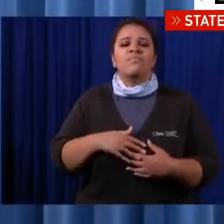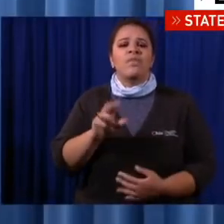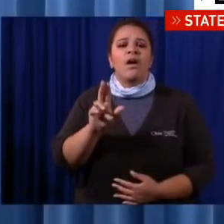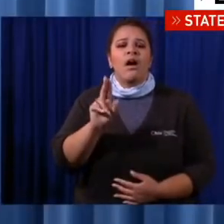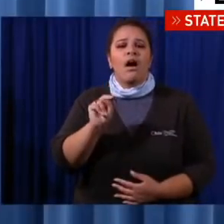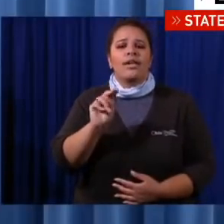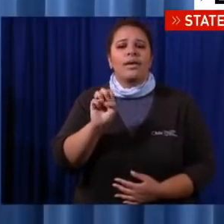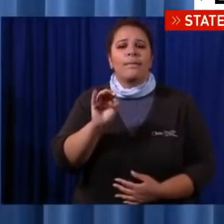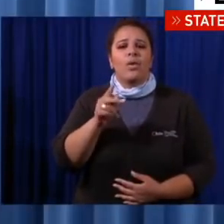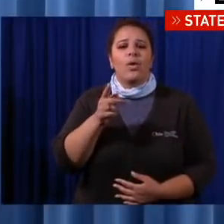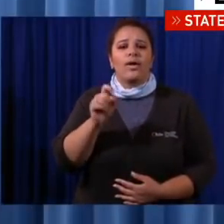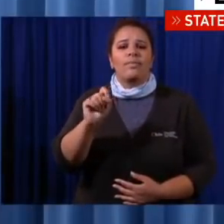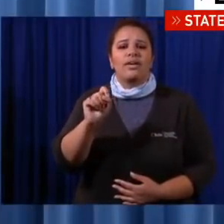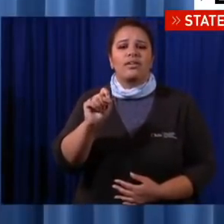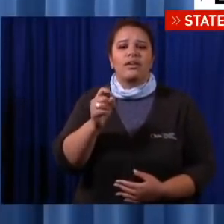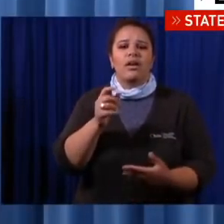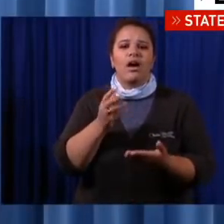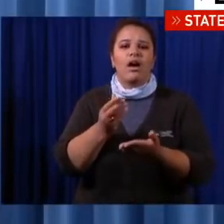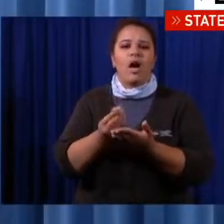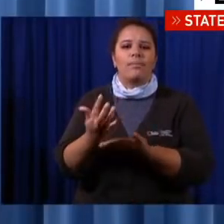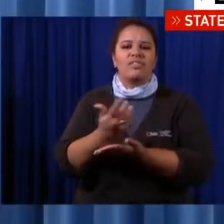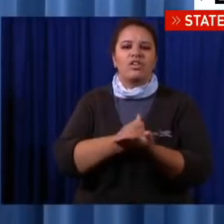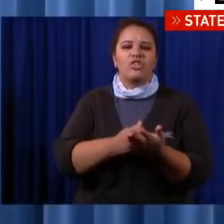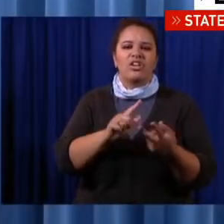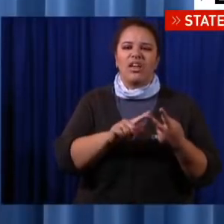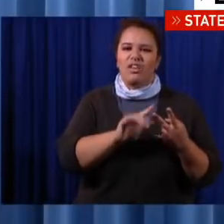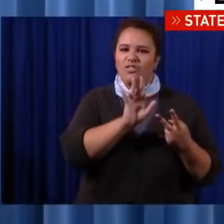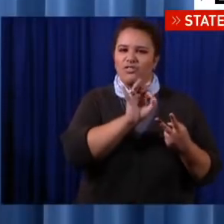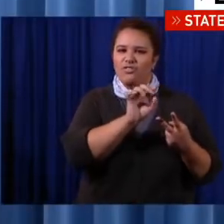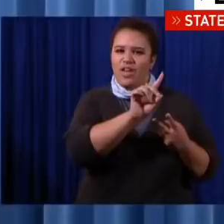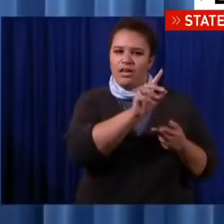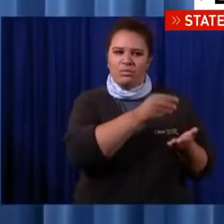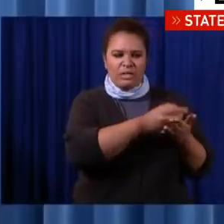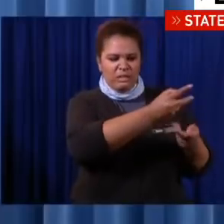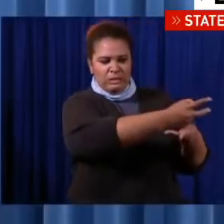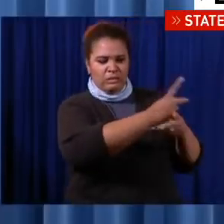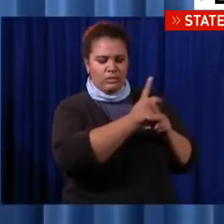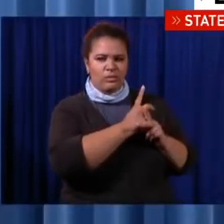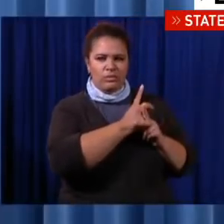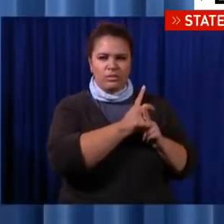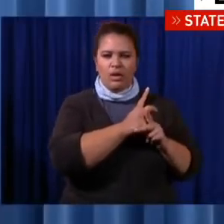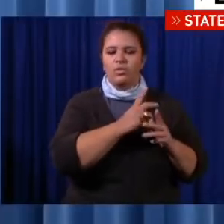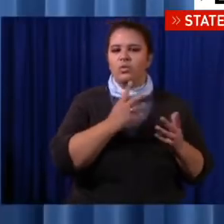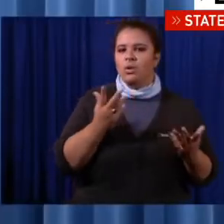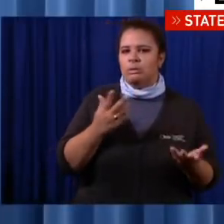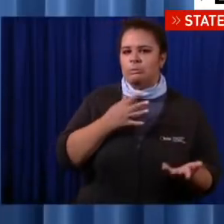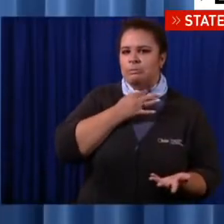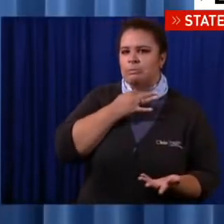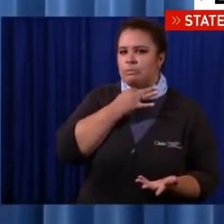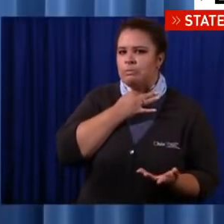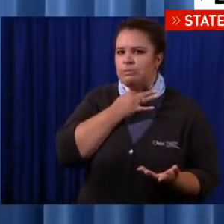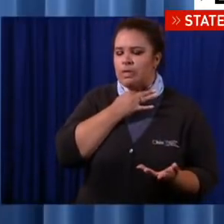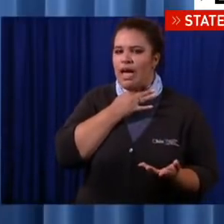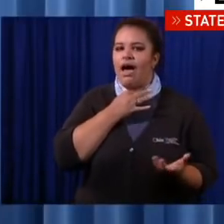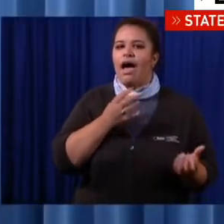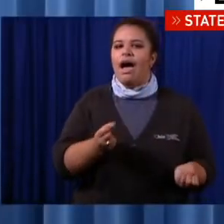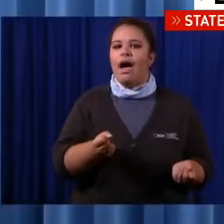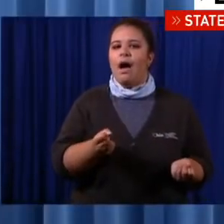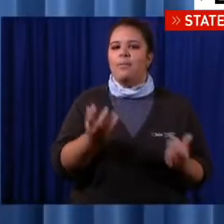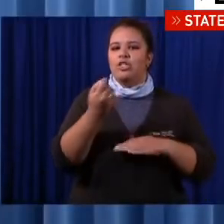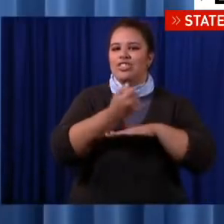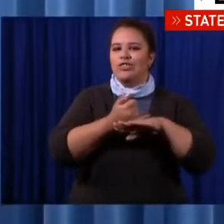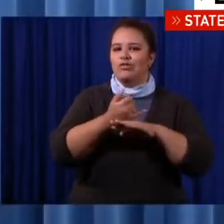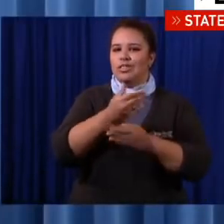and borrowing from the feds. Do you happen to know how much Ohio will have to pay back in interest?